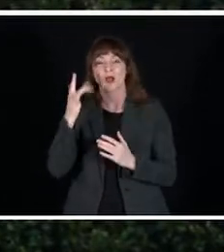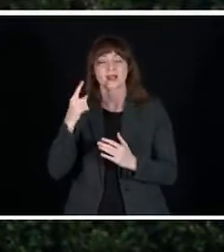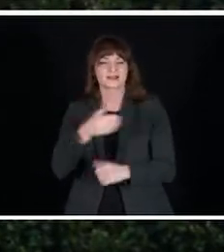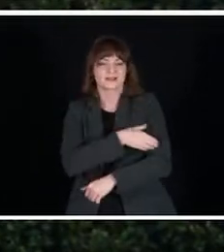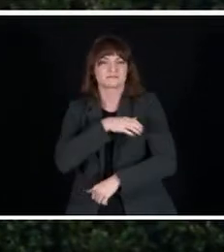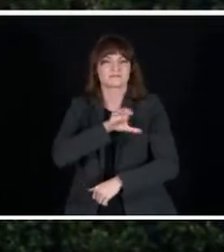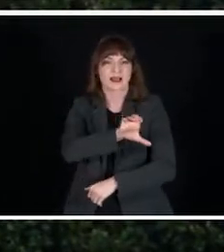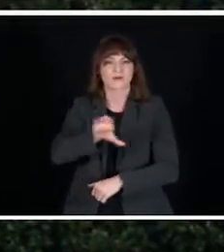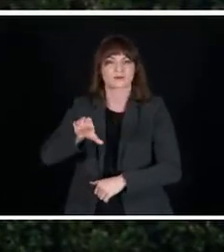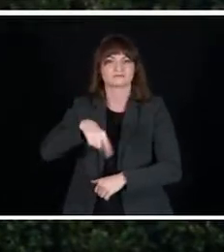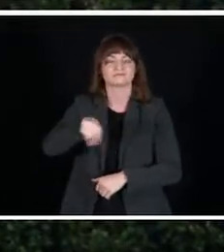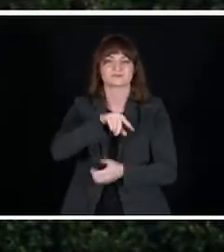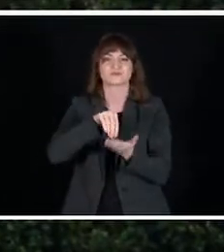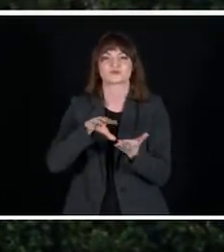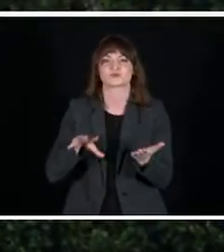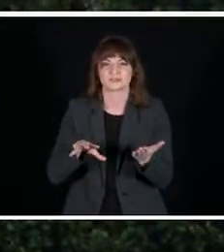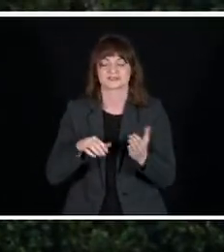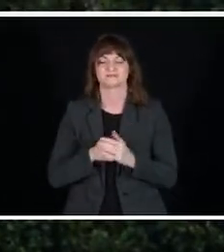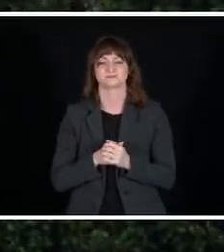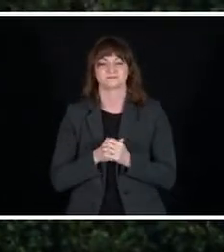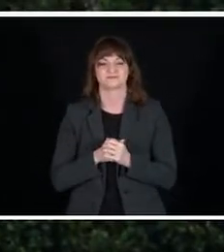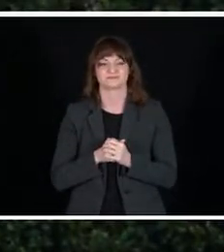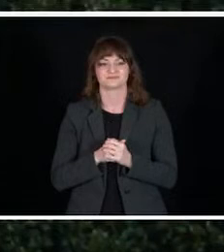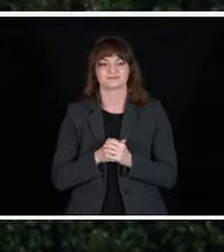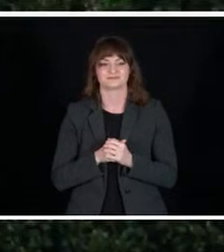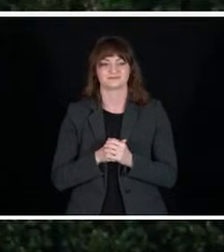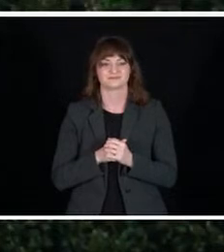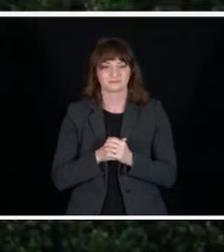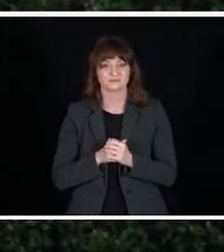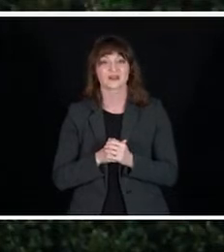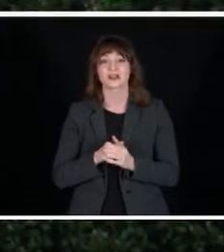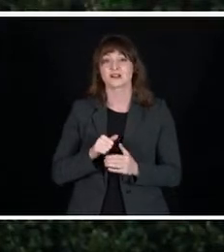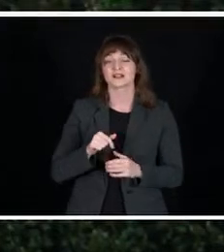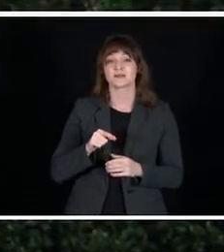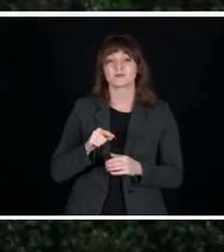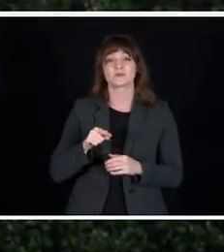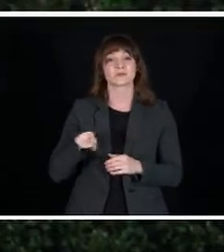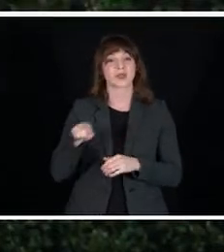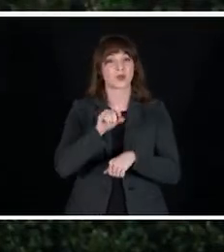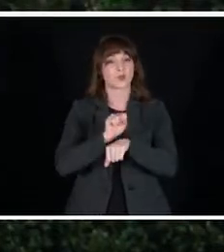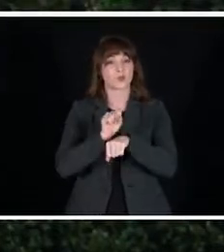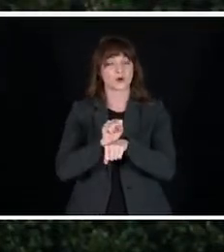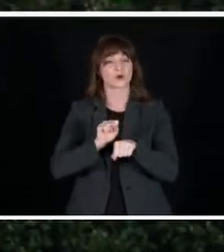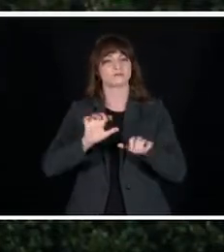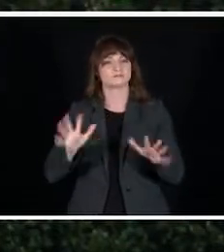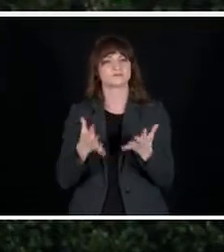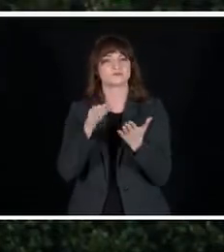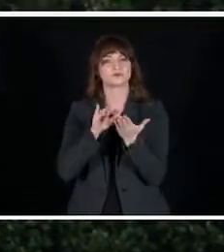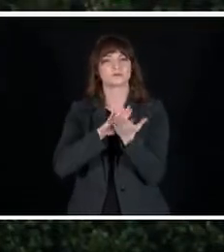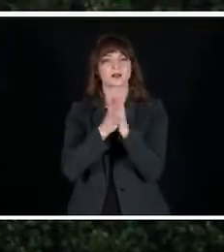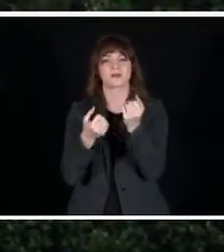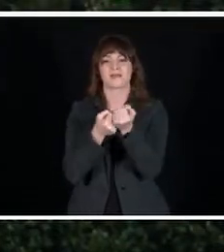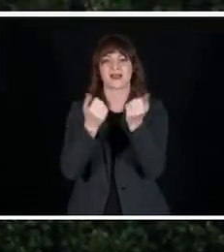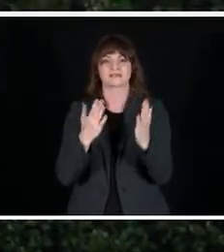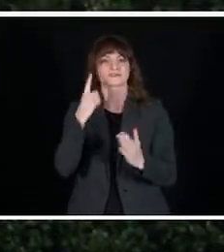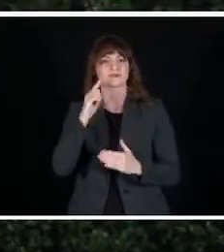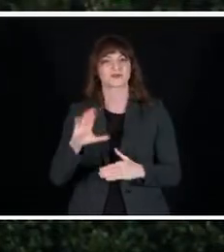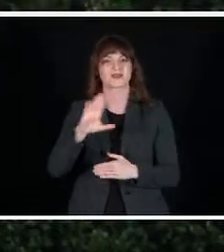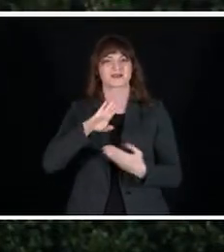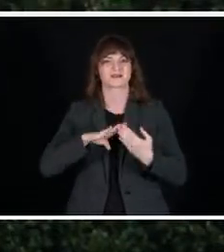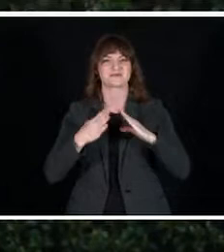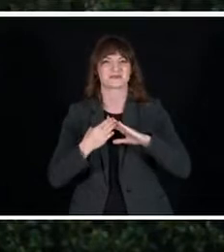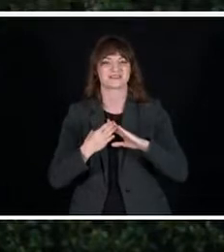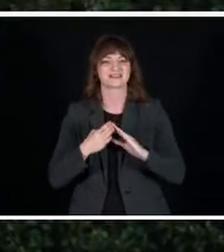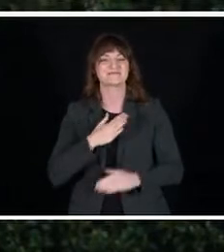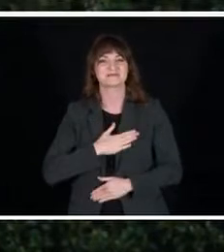students, the work that has become or made students become advocates in their communities.